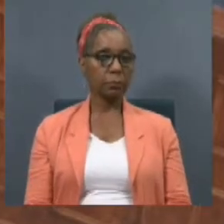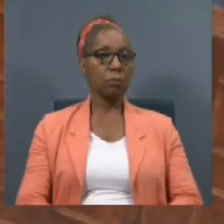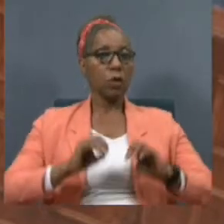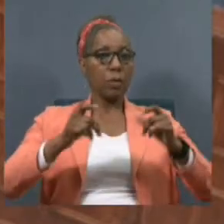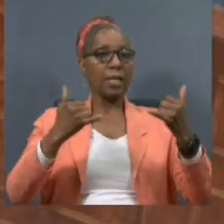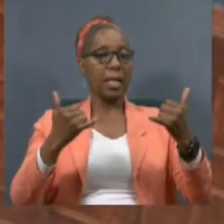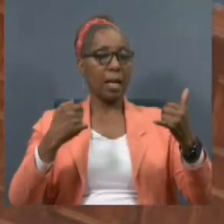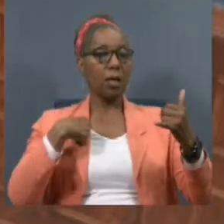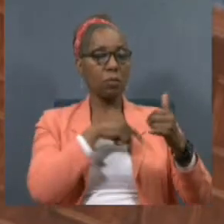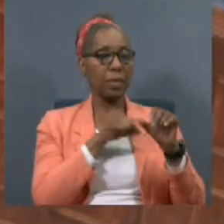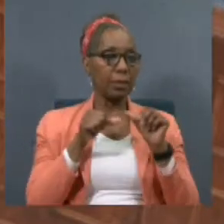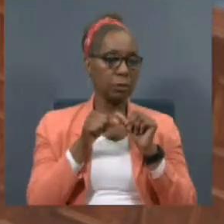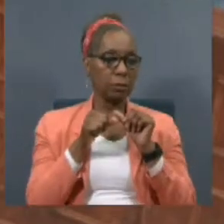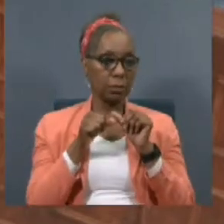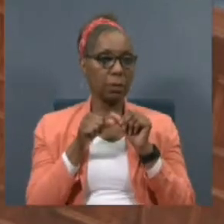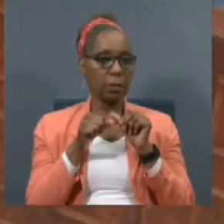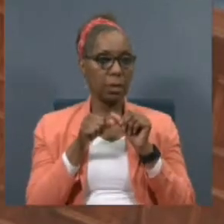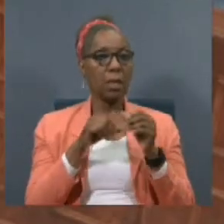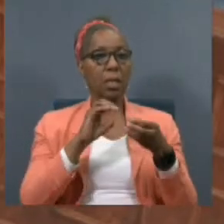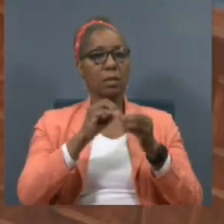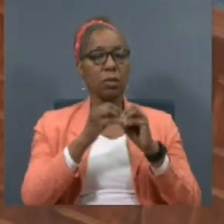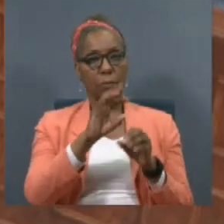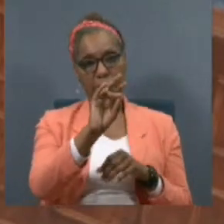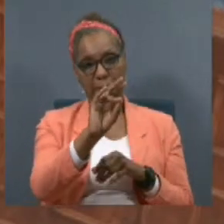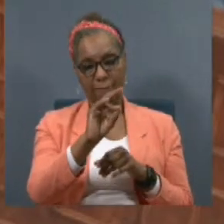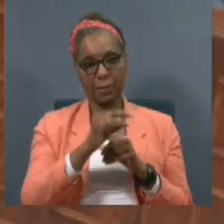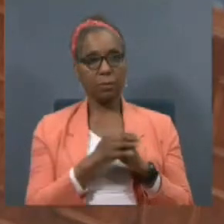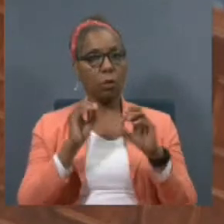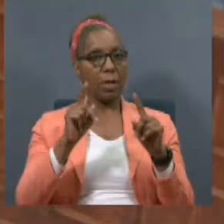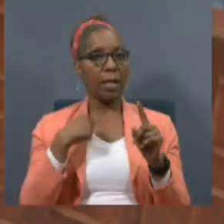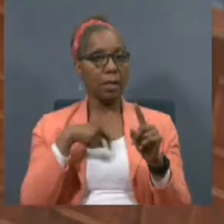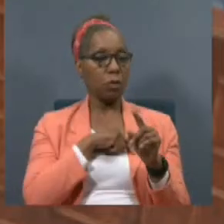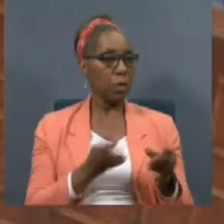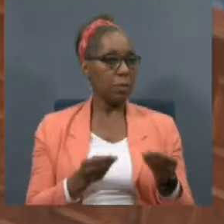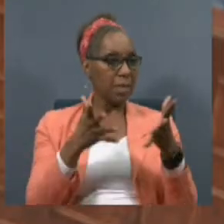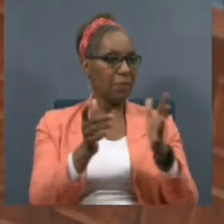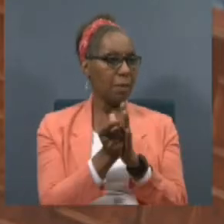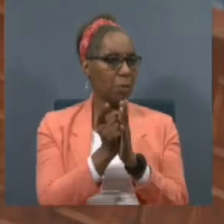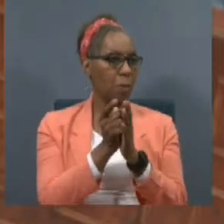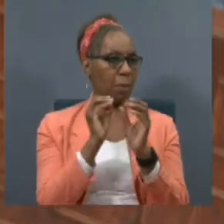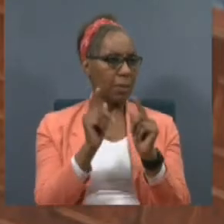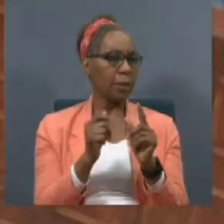All right, now we're going to move to item number 7, and we'll give it just a moment